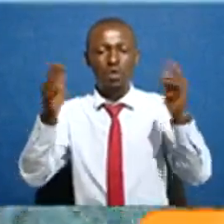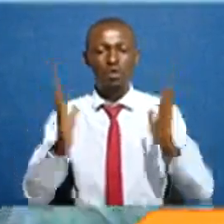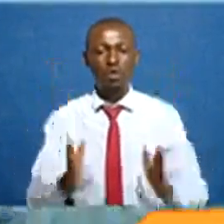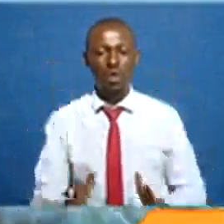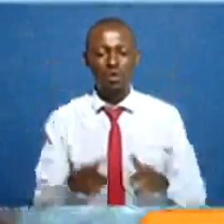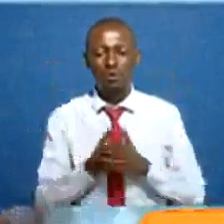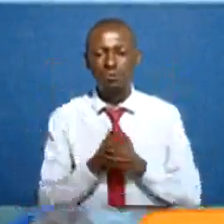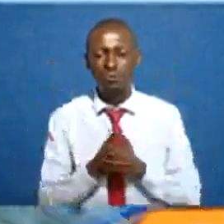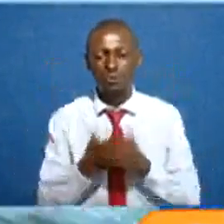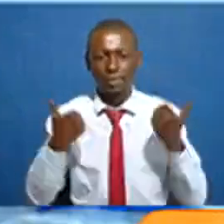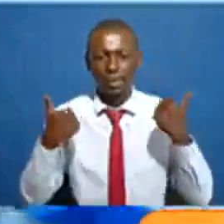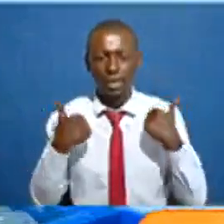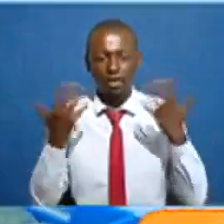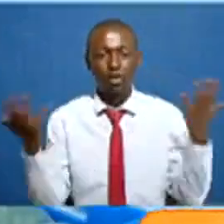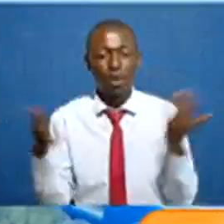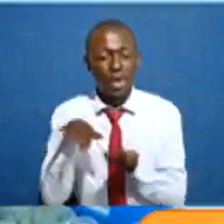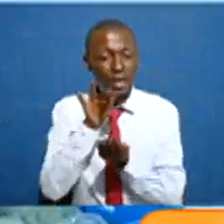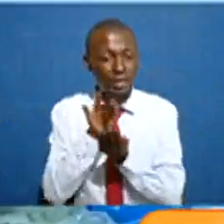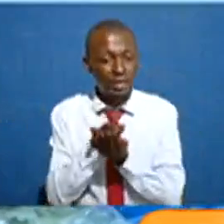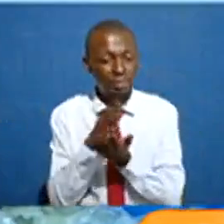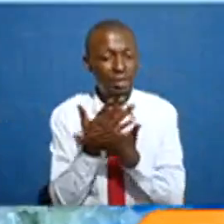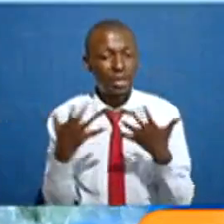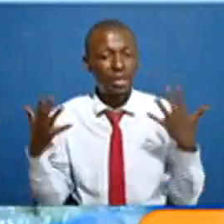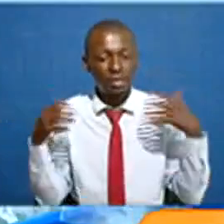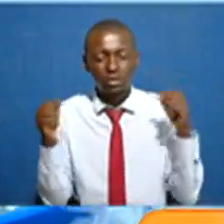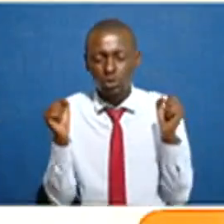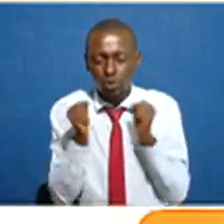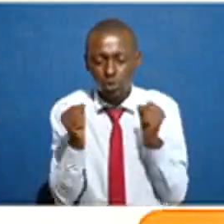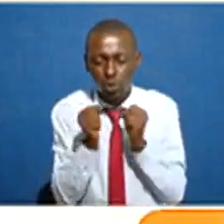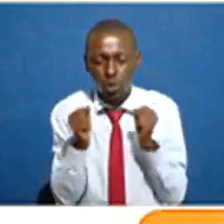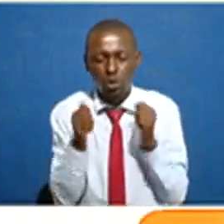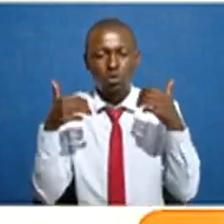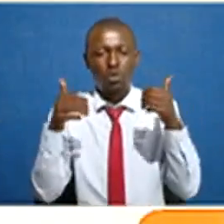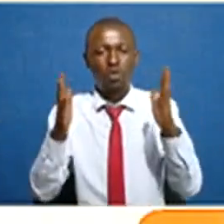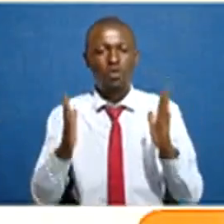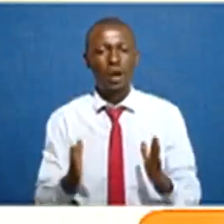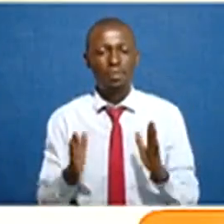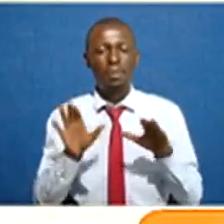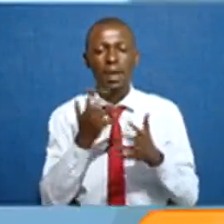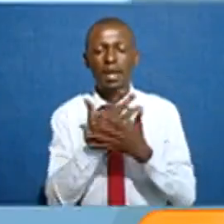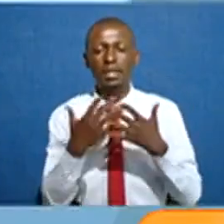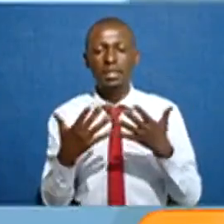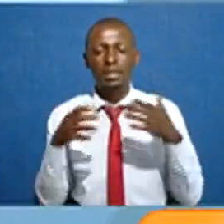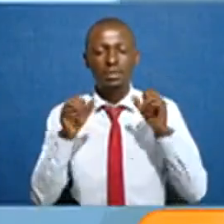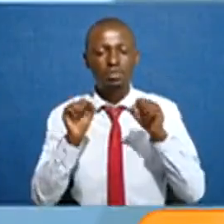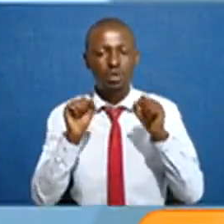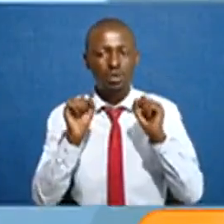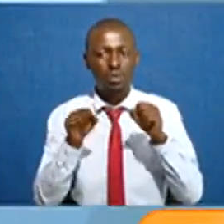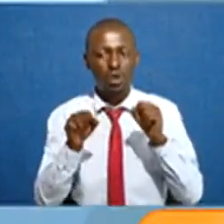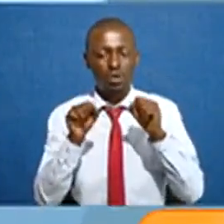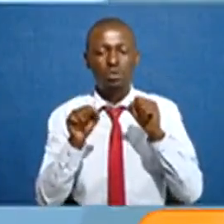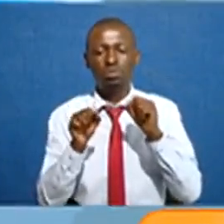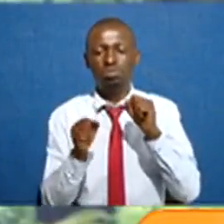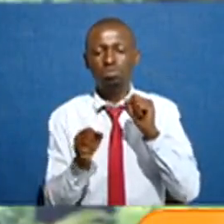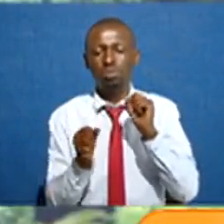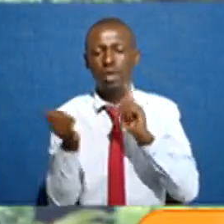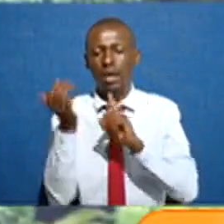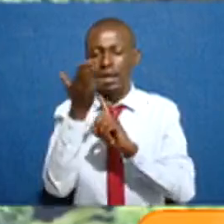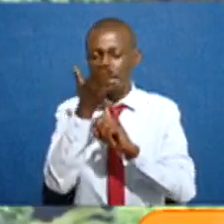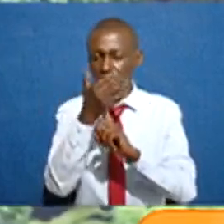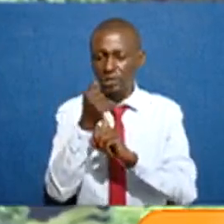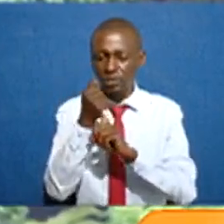Equipped with cold storage facilities, this hub has helped farmers aggregate their produce with the goal of achieving the large quantity